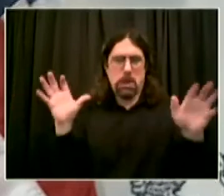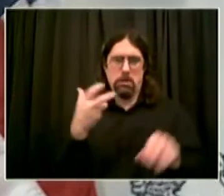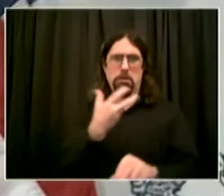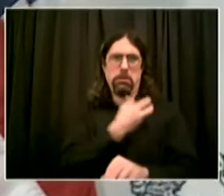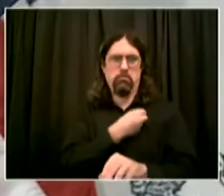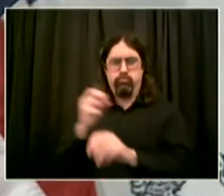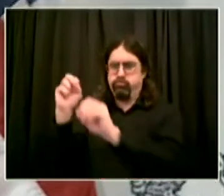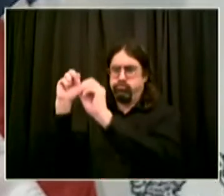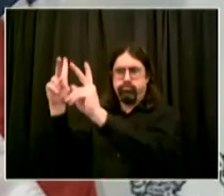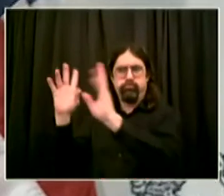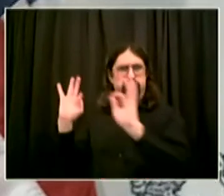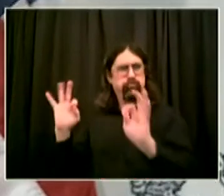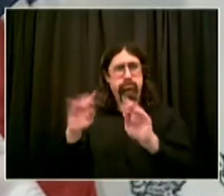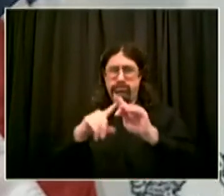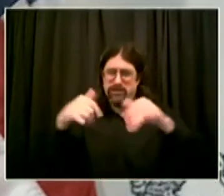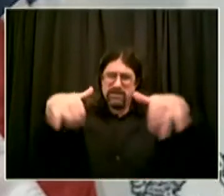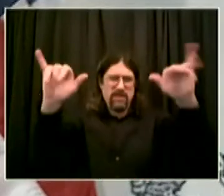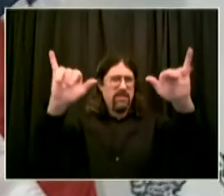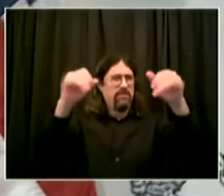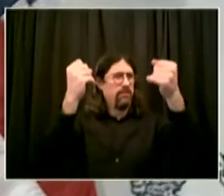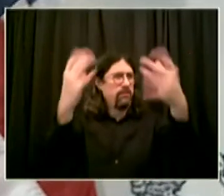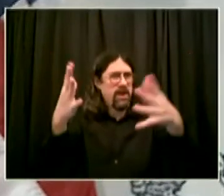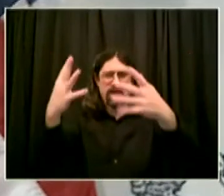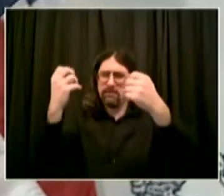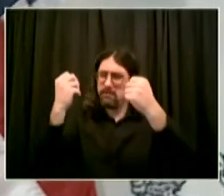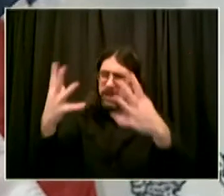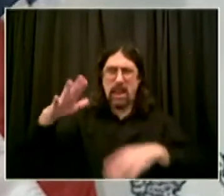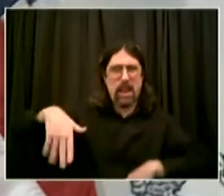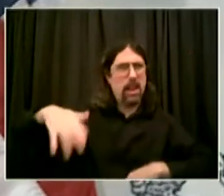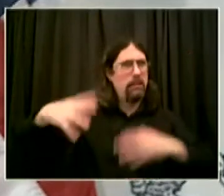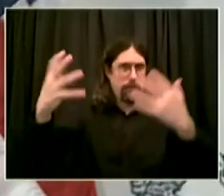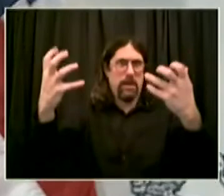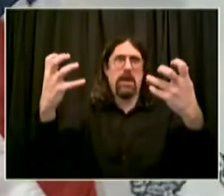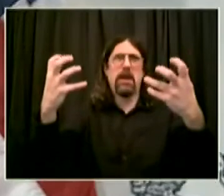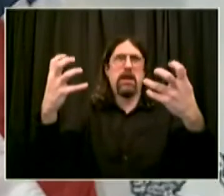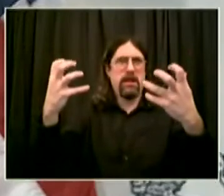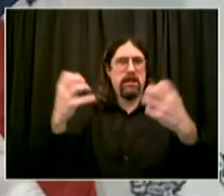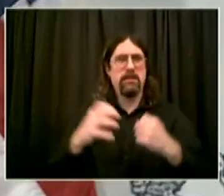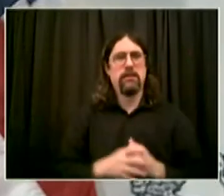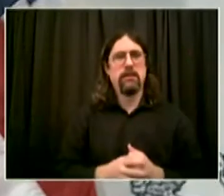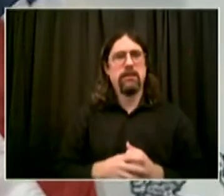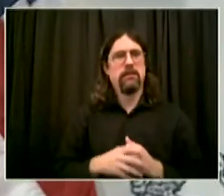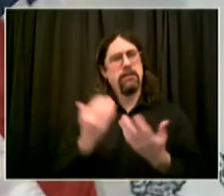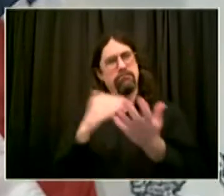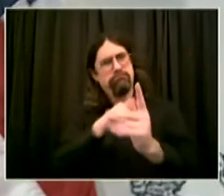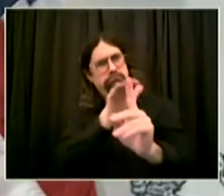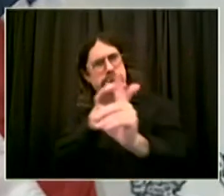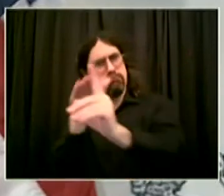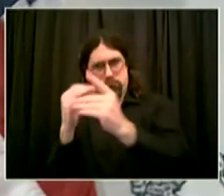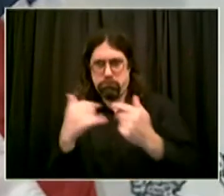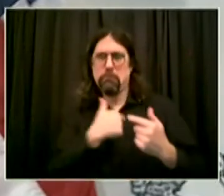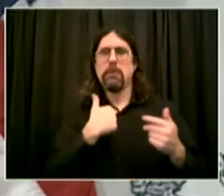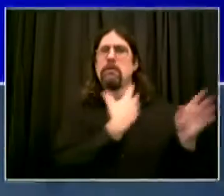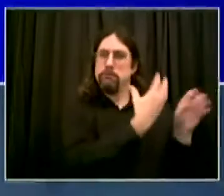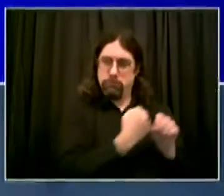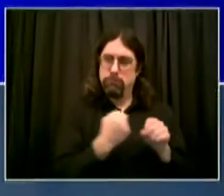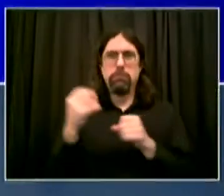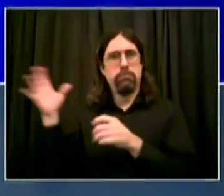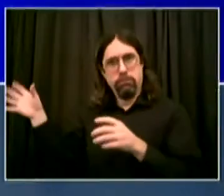the places that bore the brunt of the crisis. And that's what we're going to do. Okay, now, let me give you a little update on how many people we